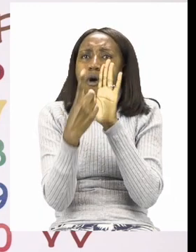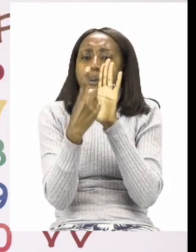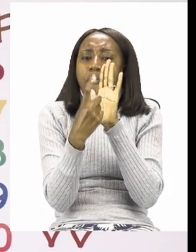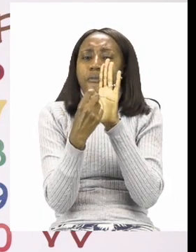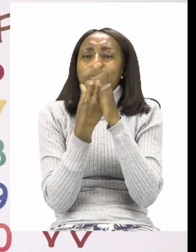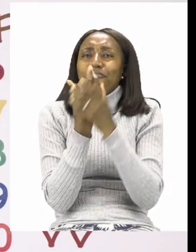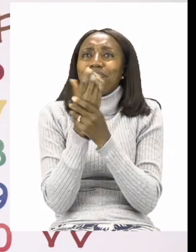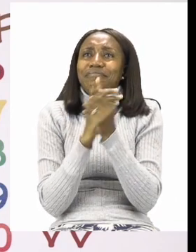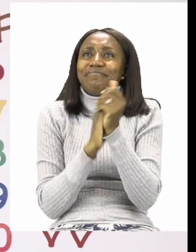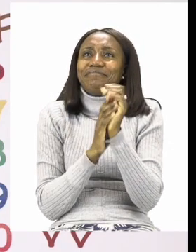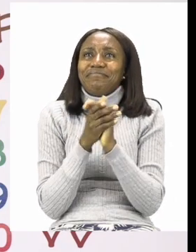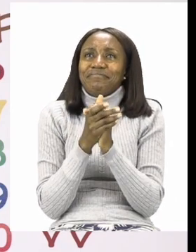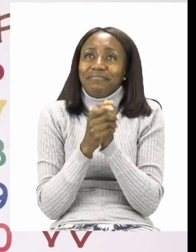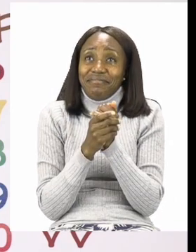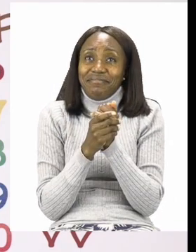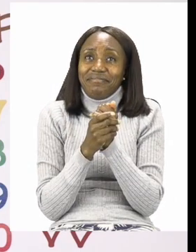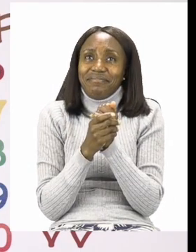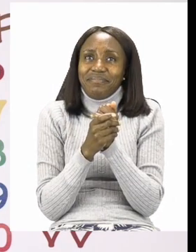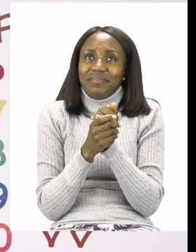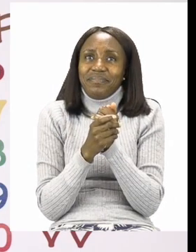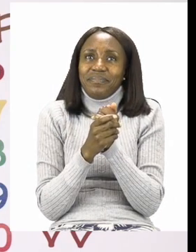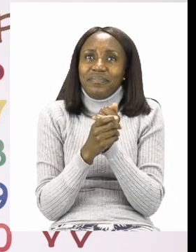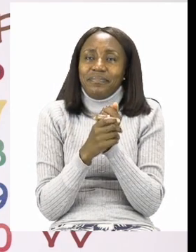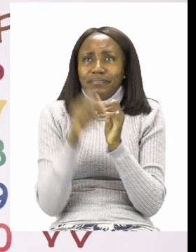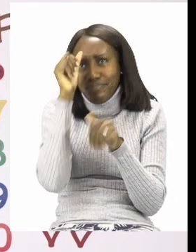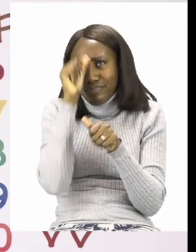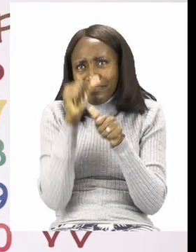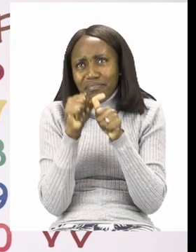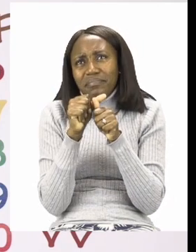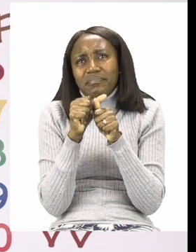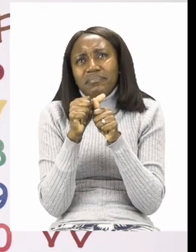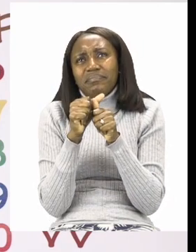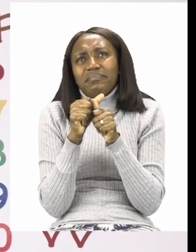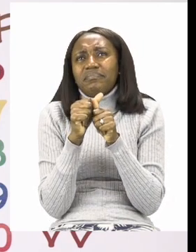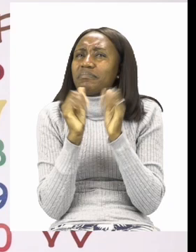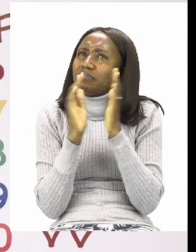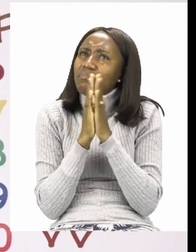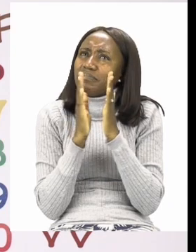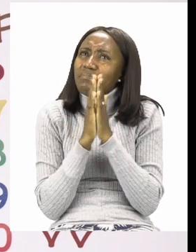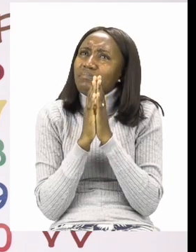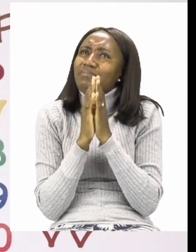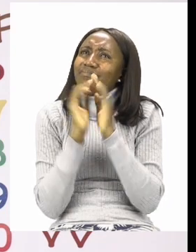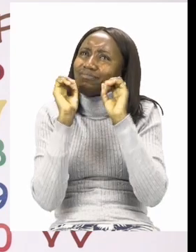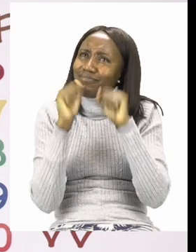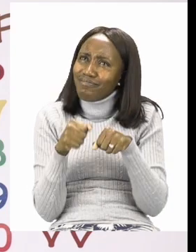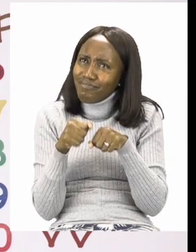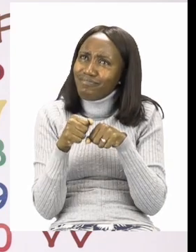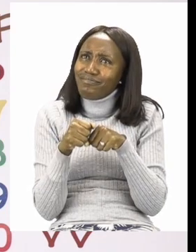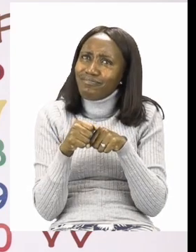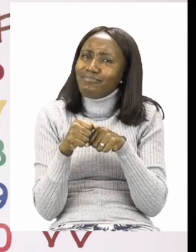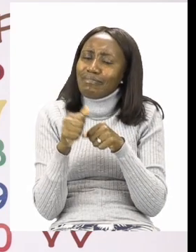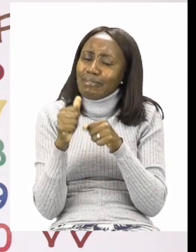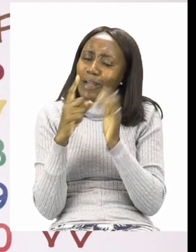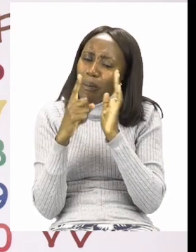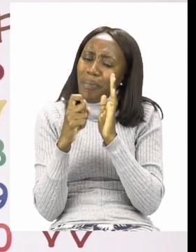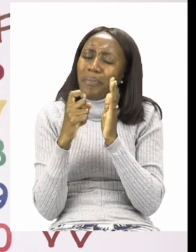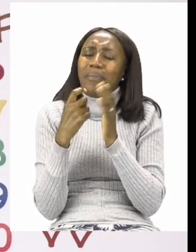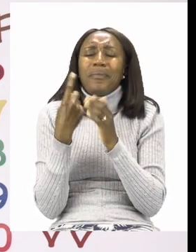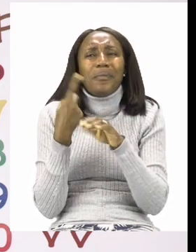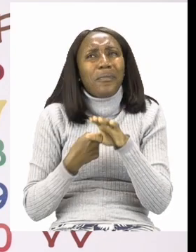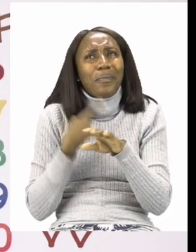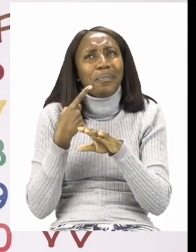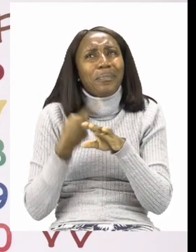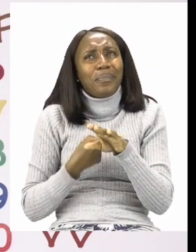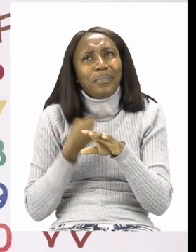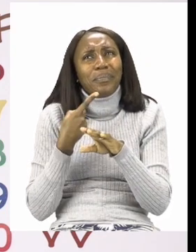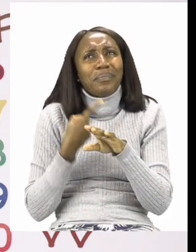to sanitize. Remember grade 2s, you have to make sure that you sanitize regularly,